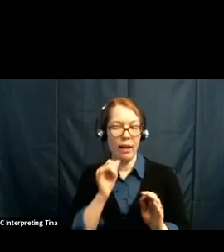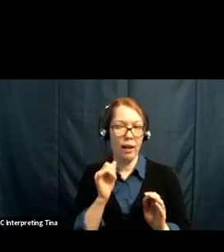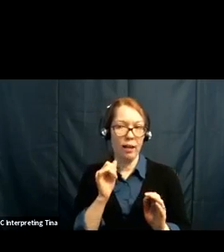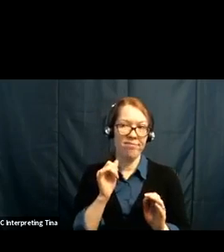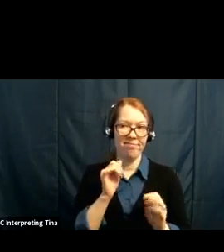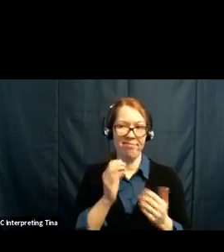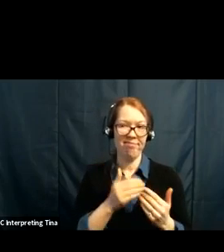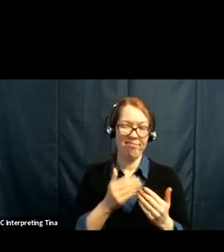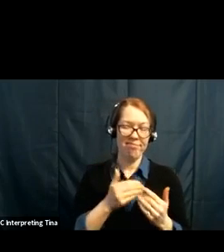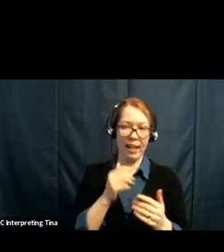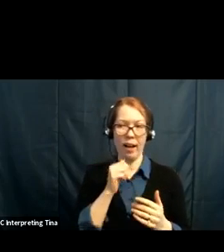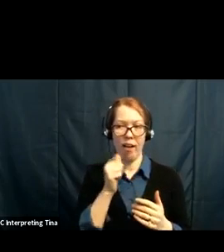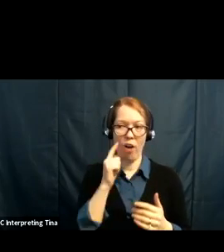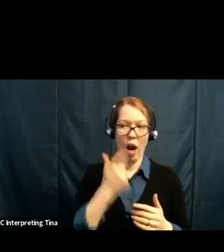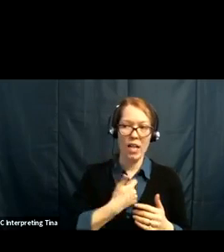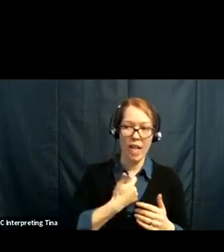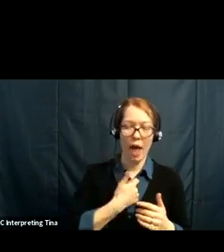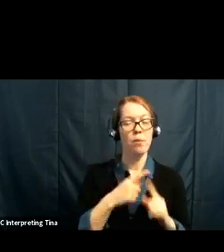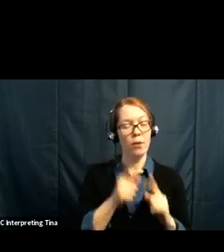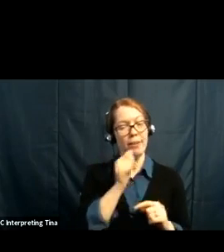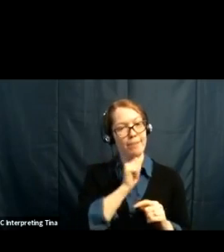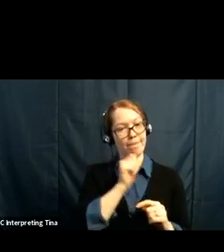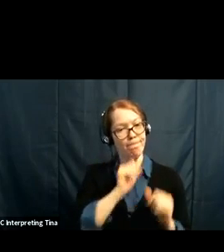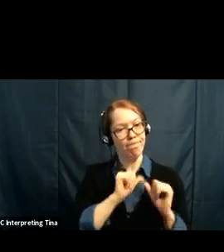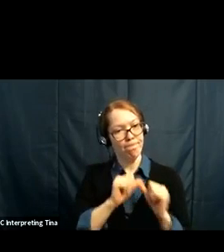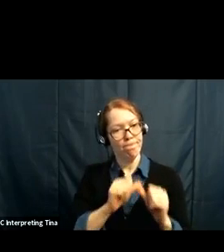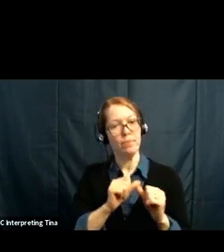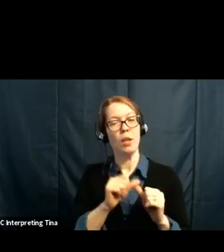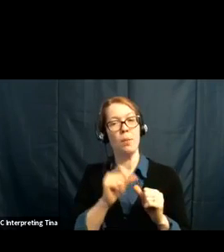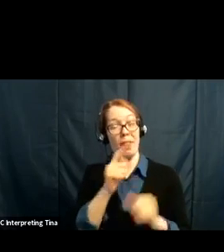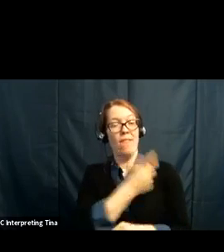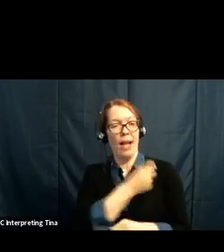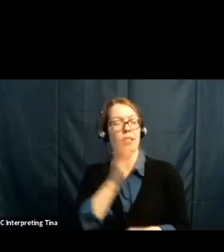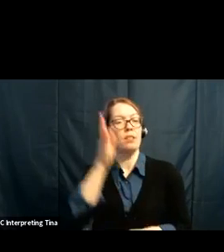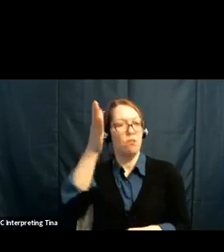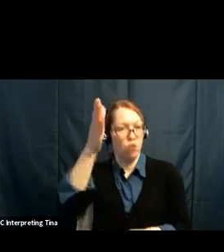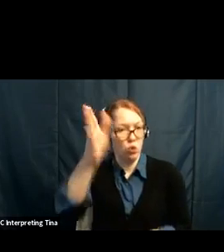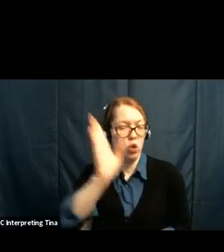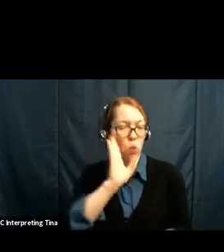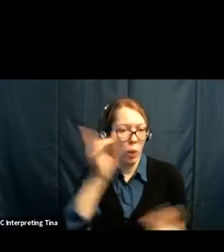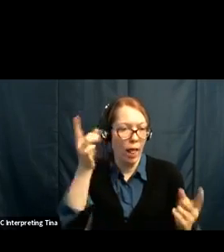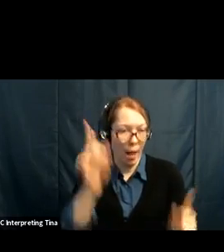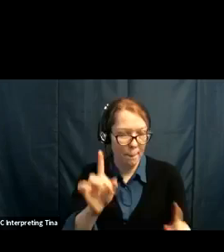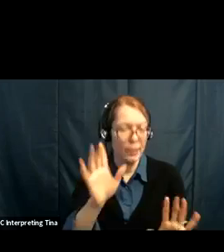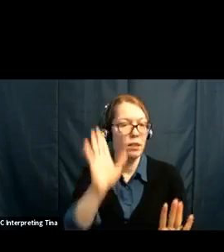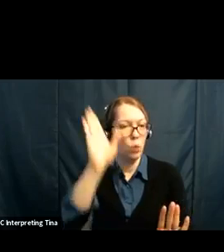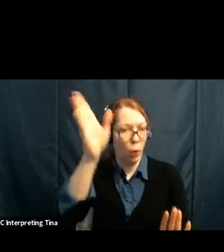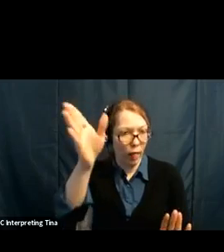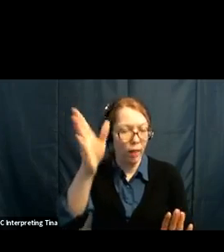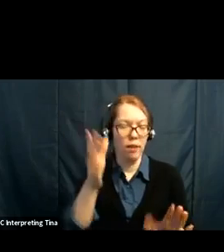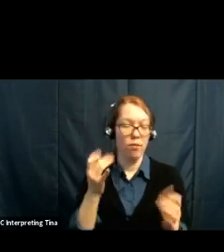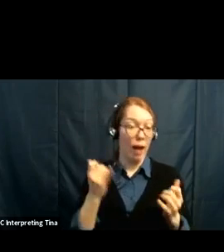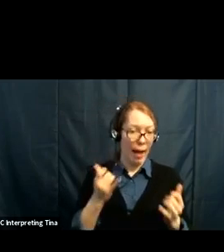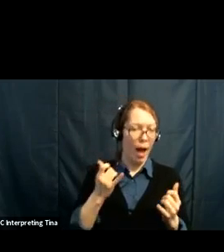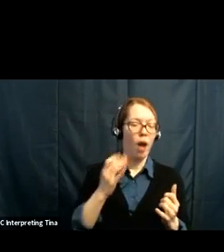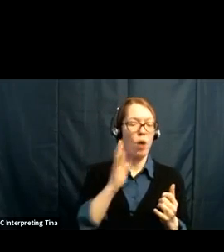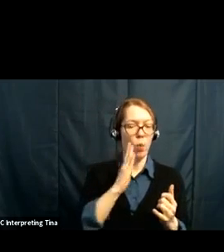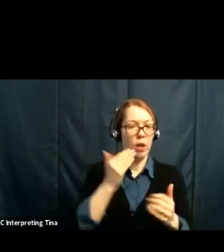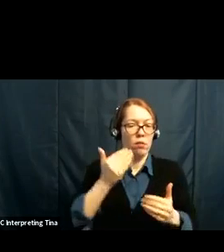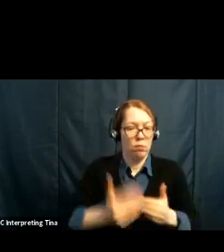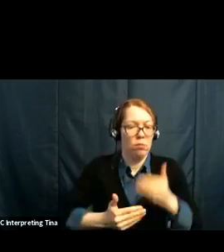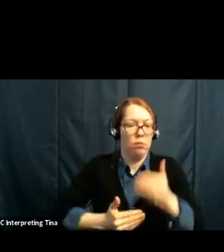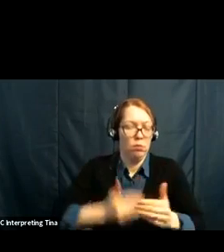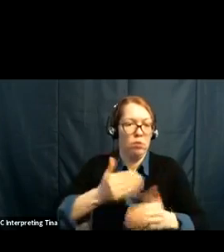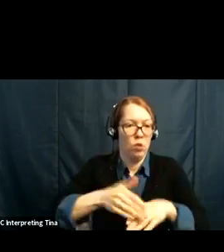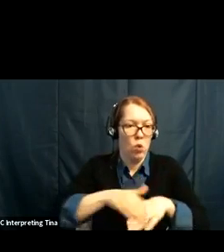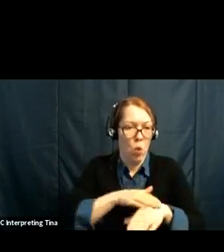help protect each other. But the vaccine is on the horizon. And if there is anything that can be said, fortunately, about this, the fact that we are doing